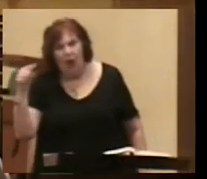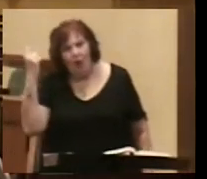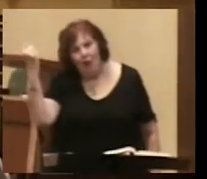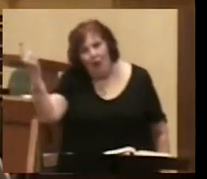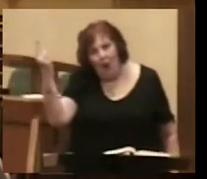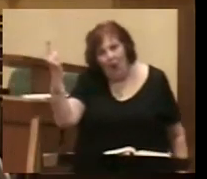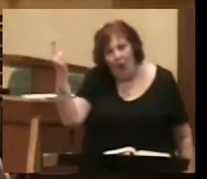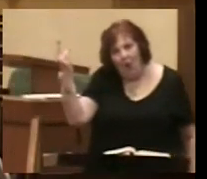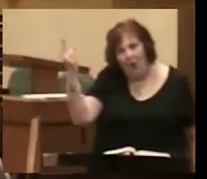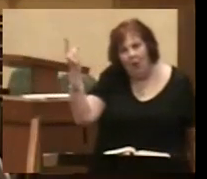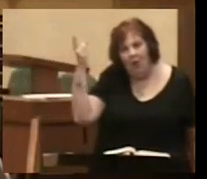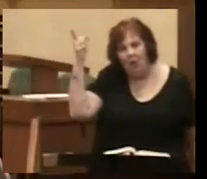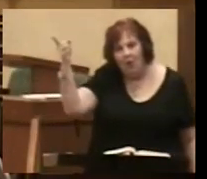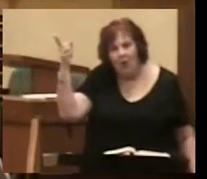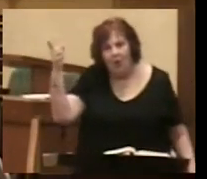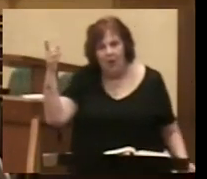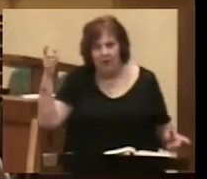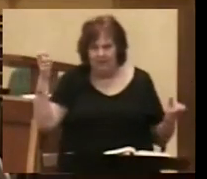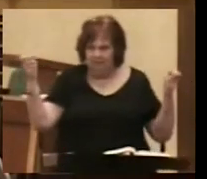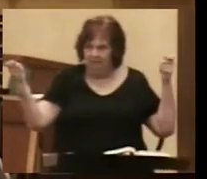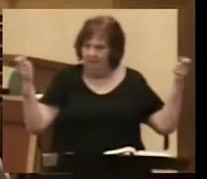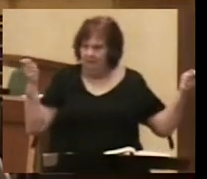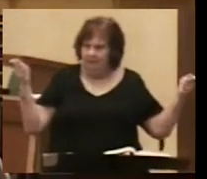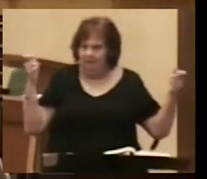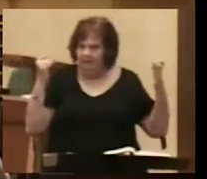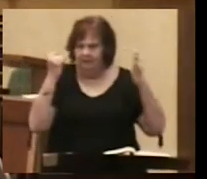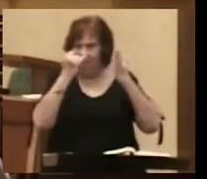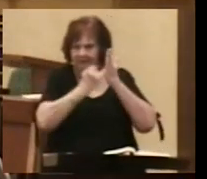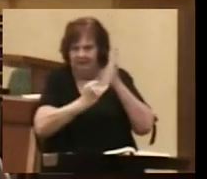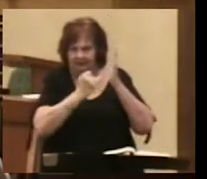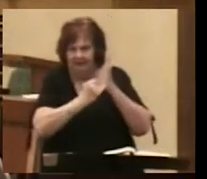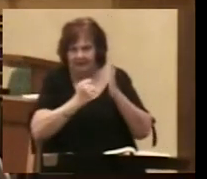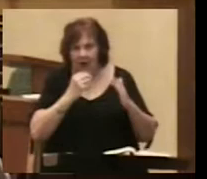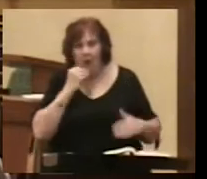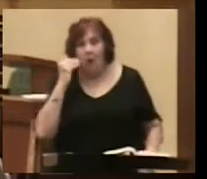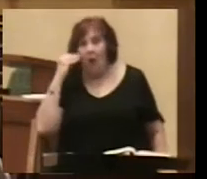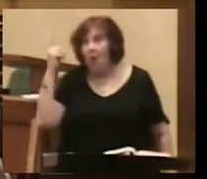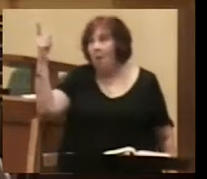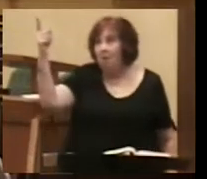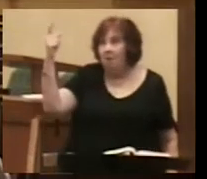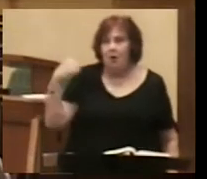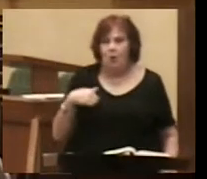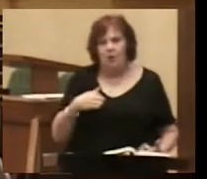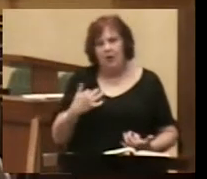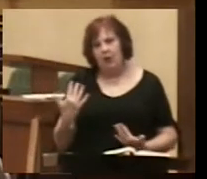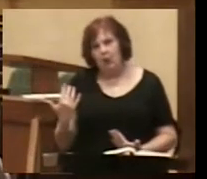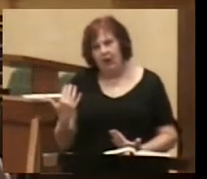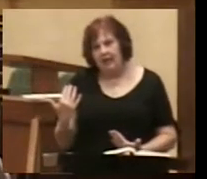the architect. It is a home for which we await